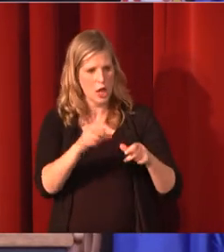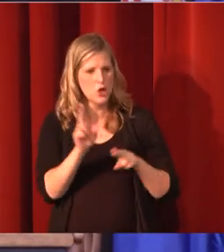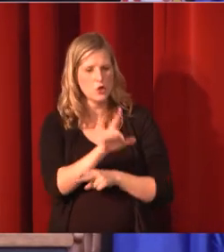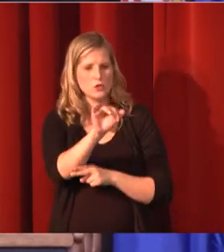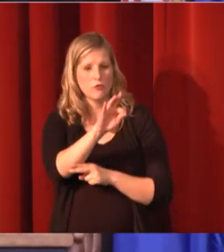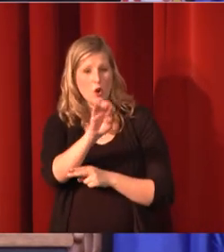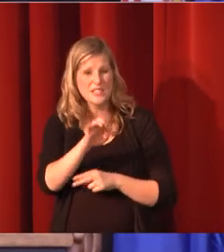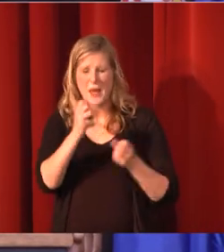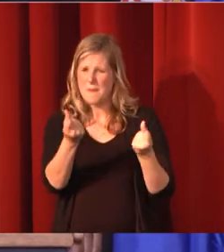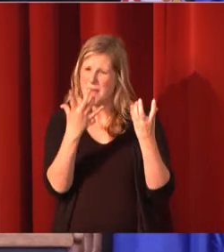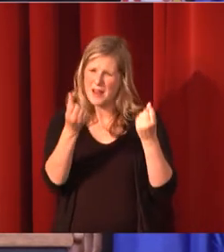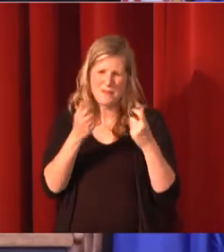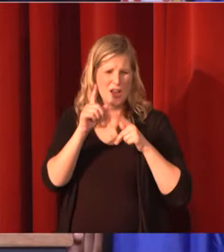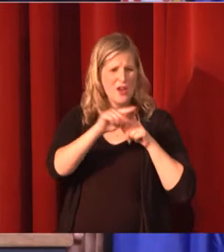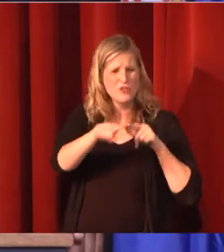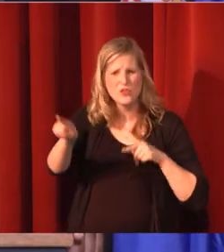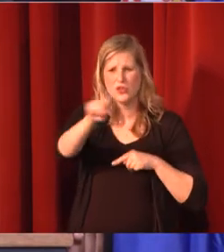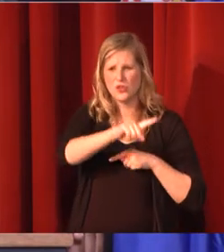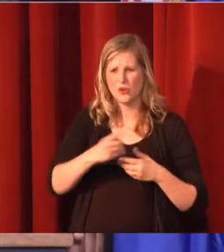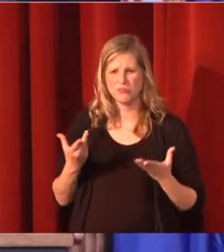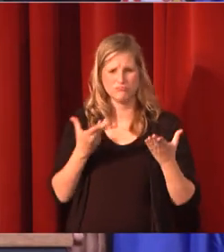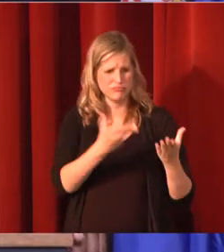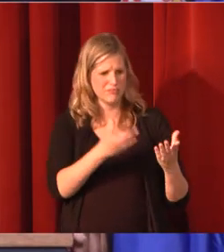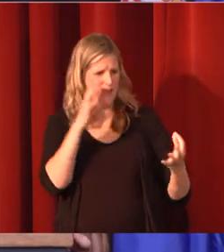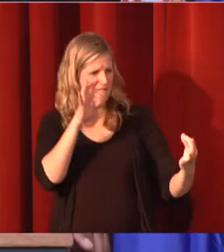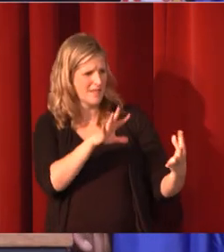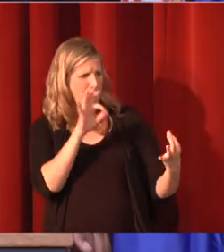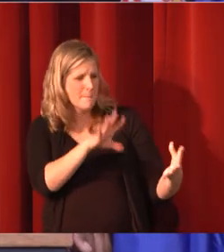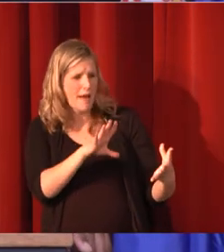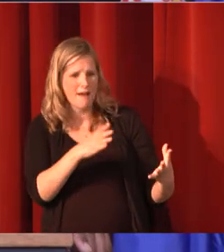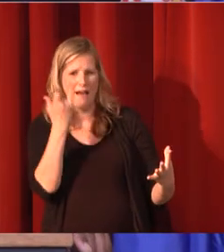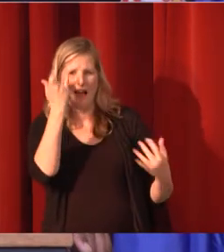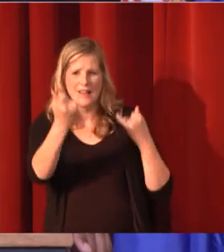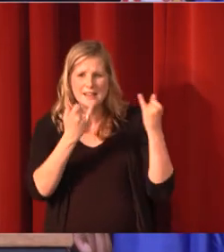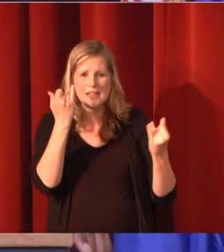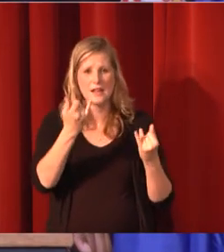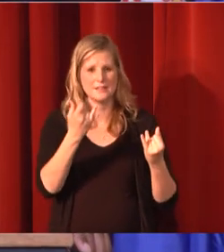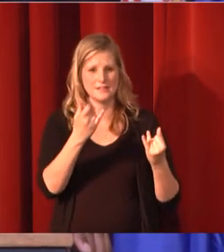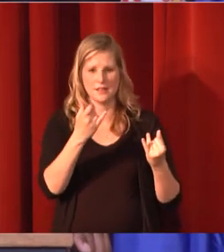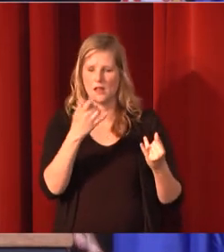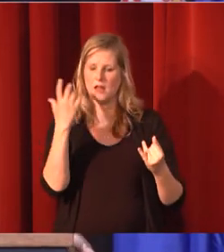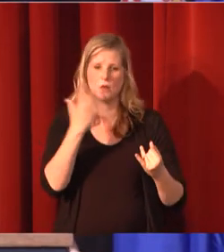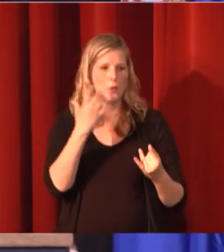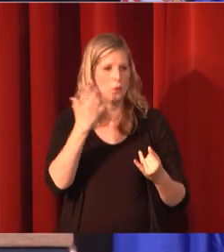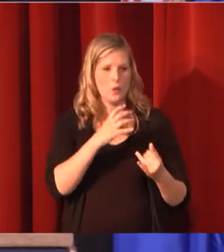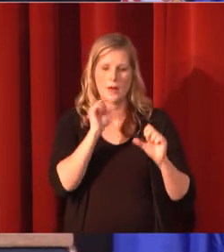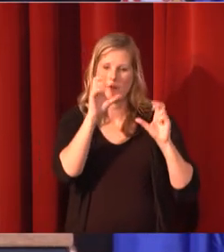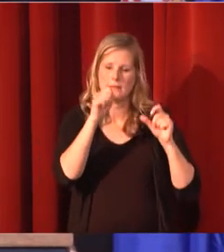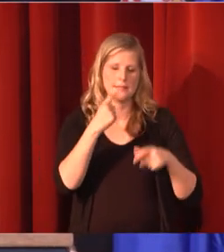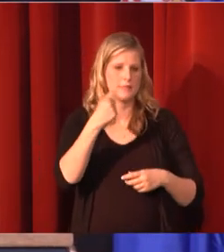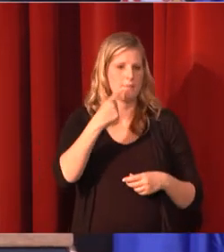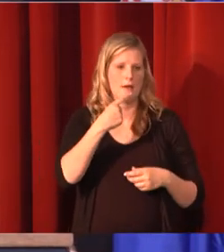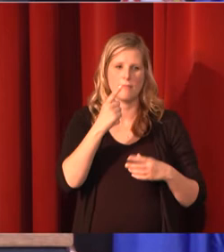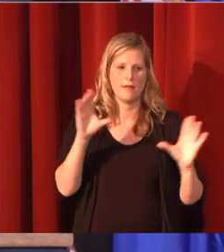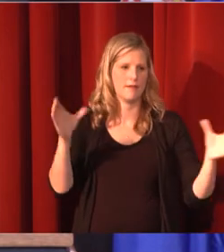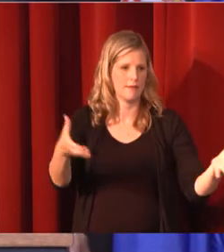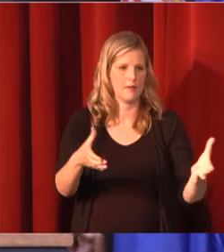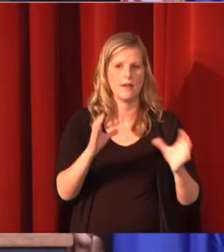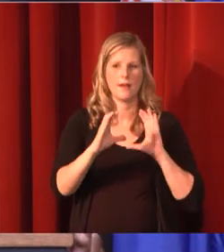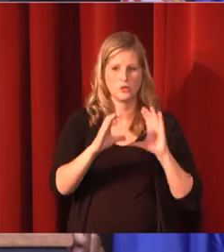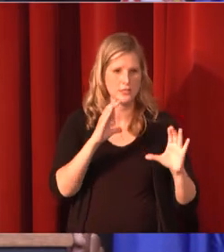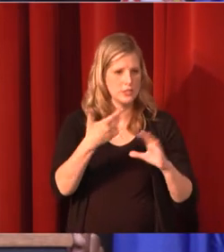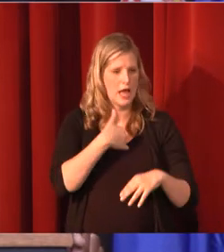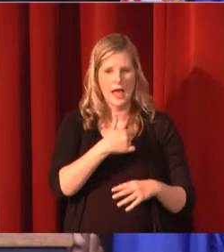and the hundreds of you brought your ideas and concerns forward in an unprecedented public conversation I've